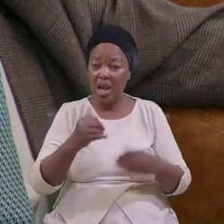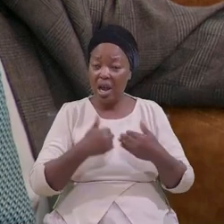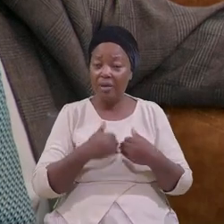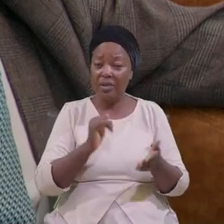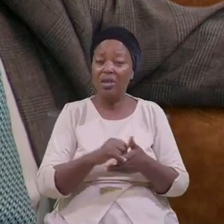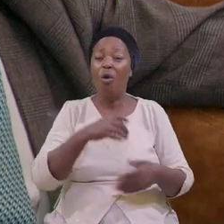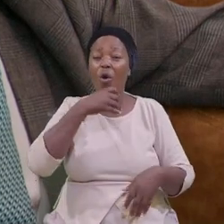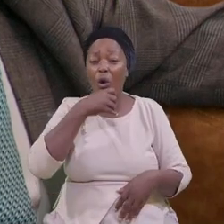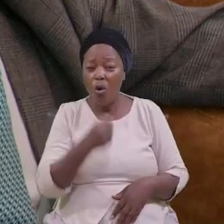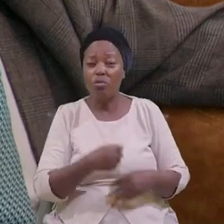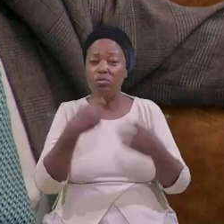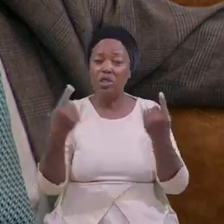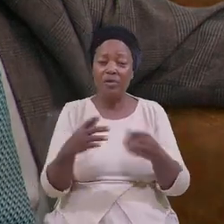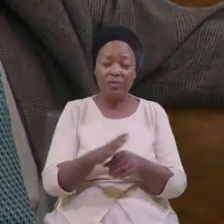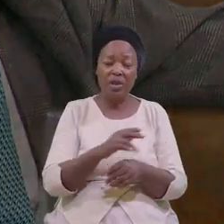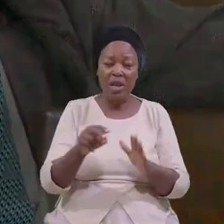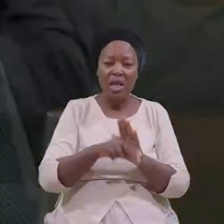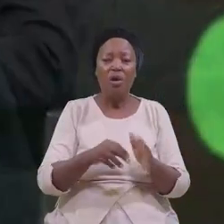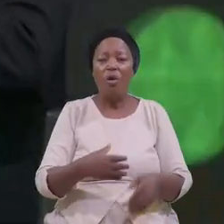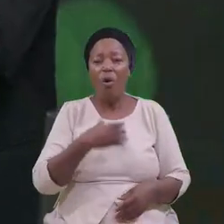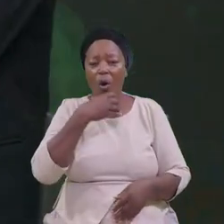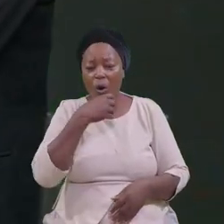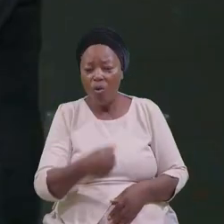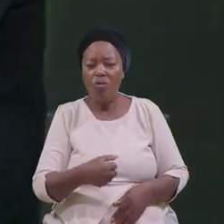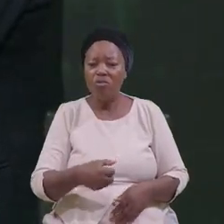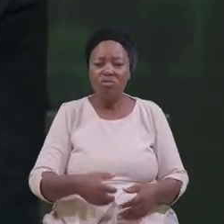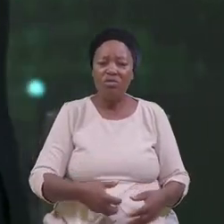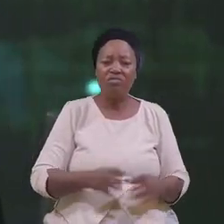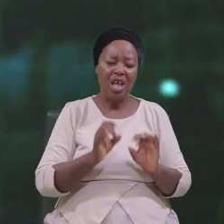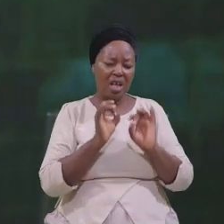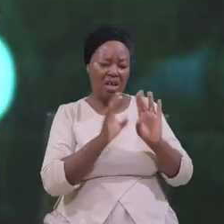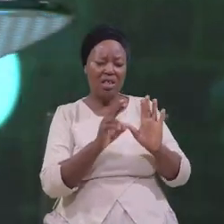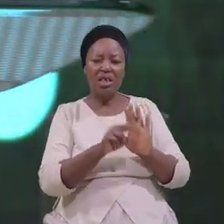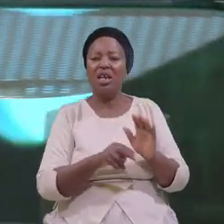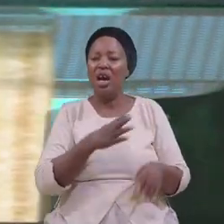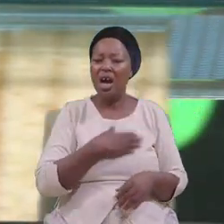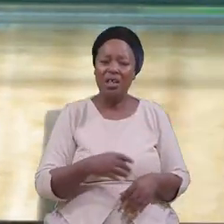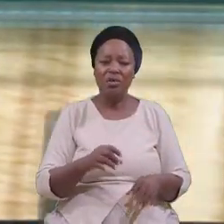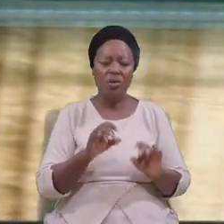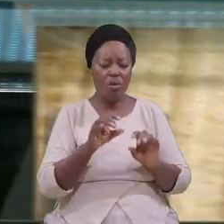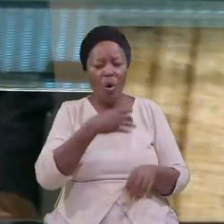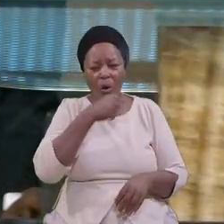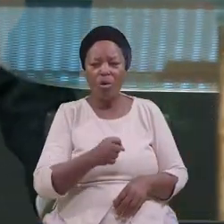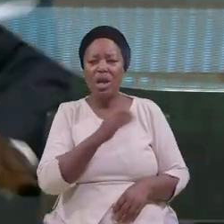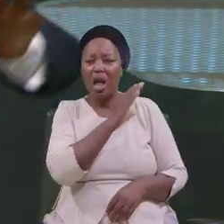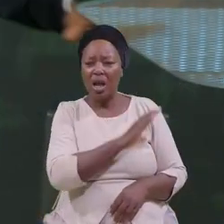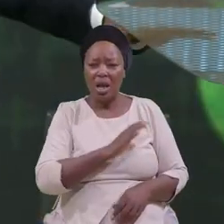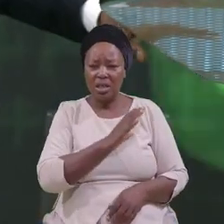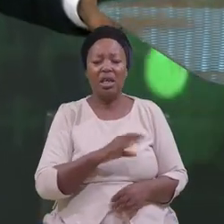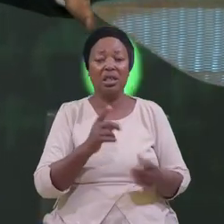depravity, and the old grudges and the old hatred and the old character,